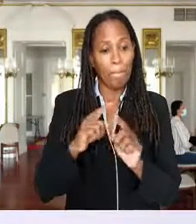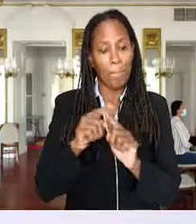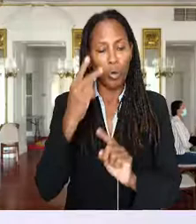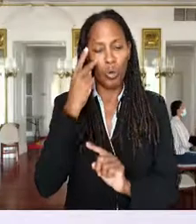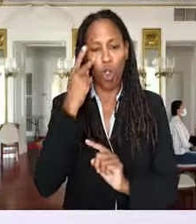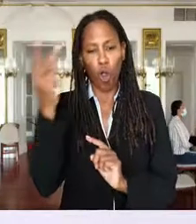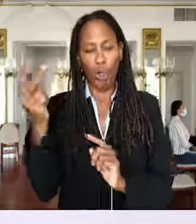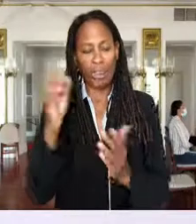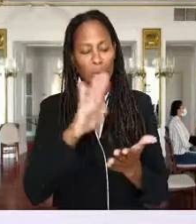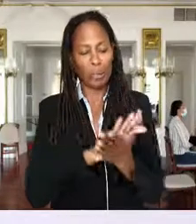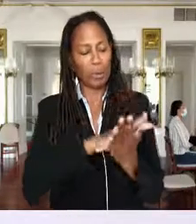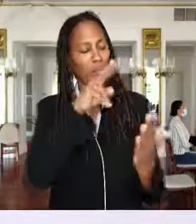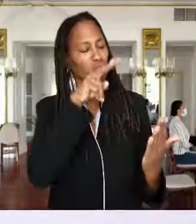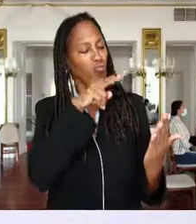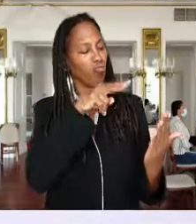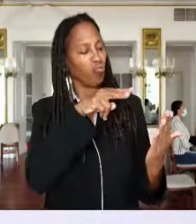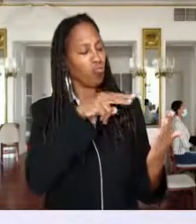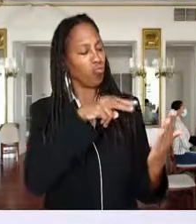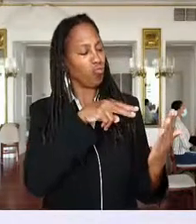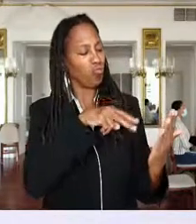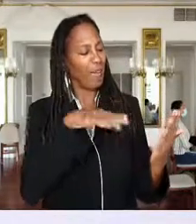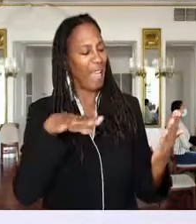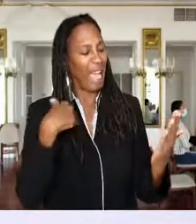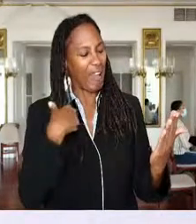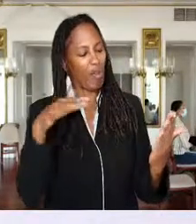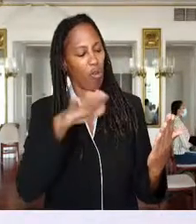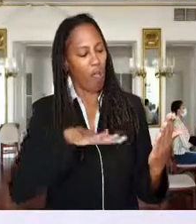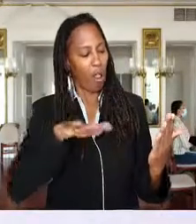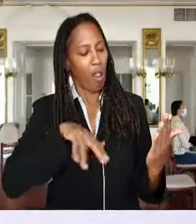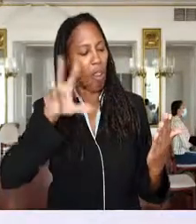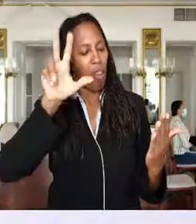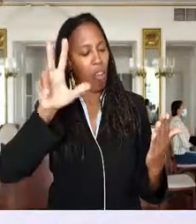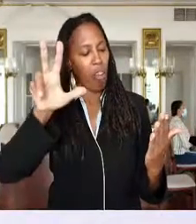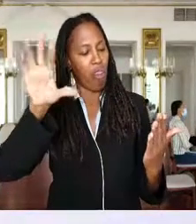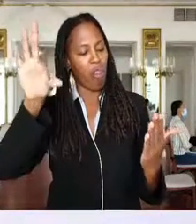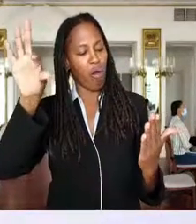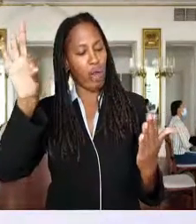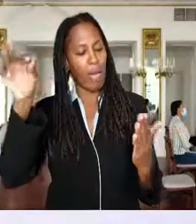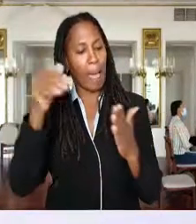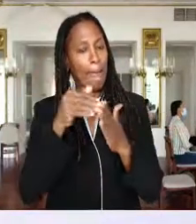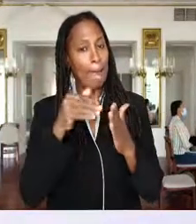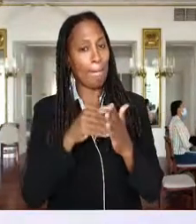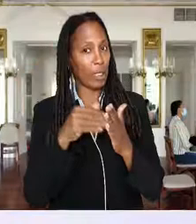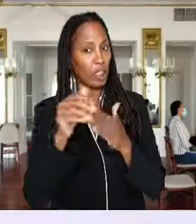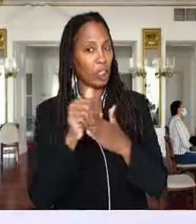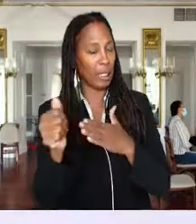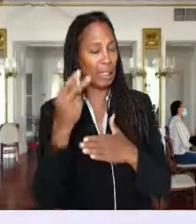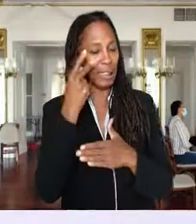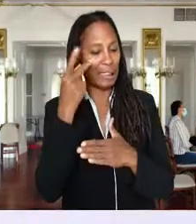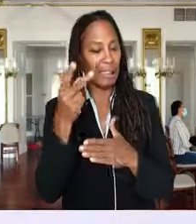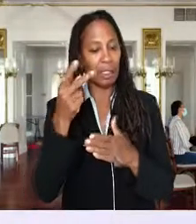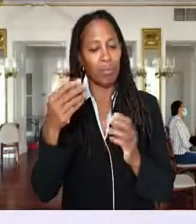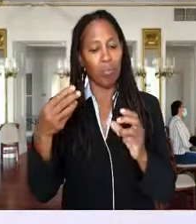and it hasn't been that robust a response. We have $39 million. I did the math on the first